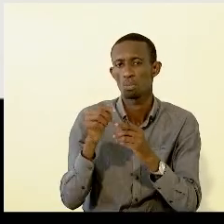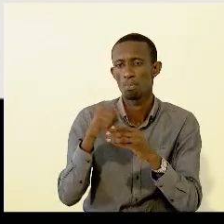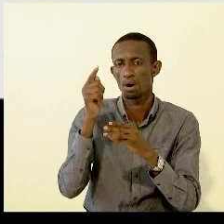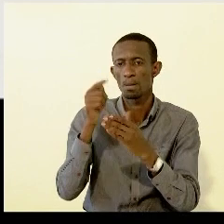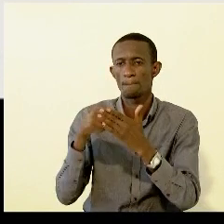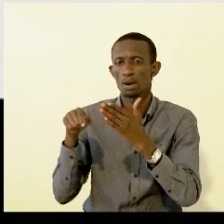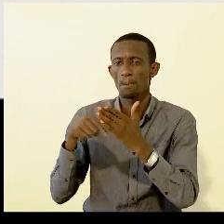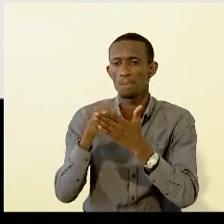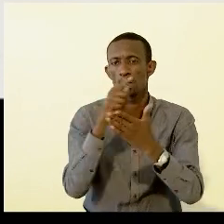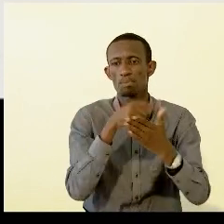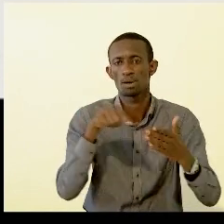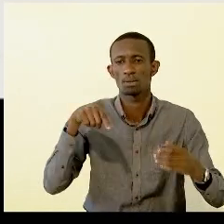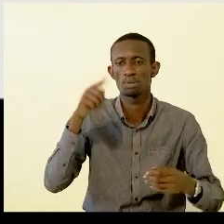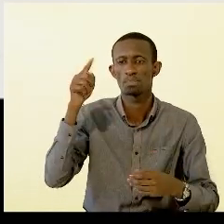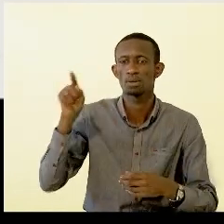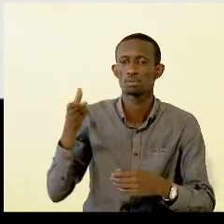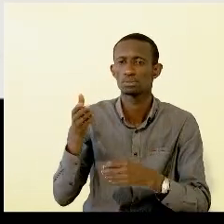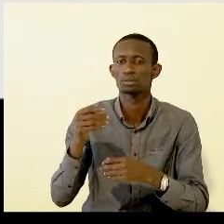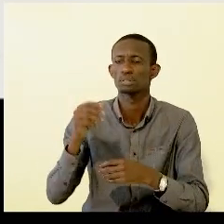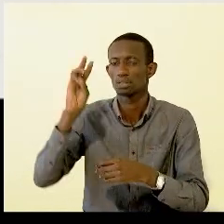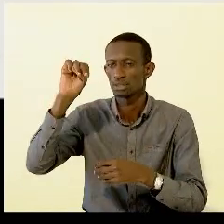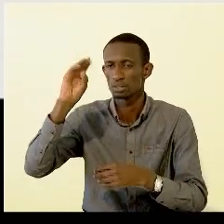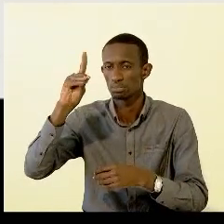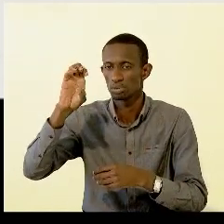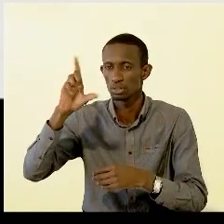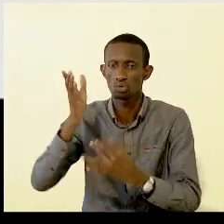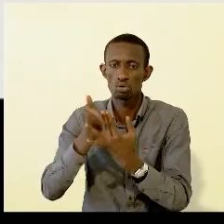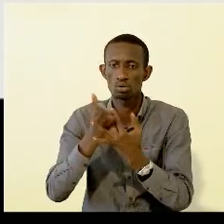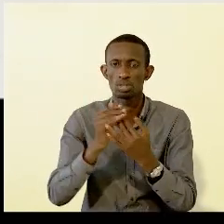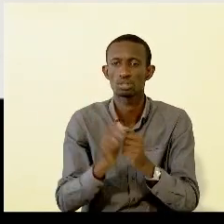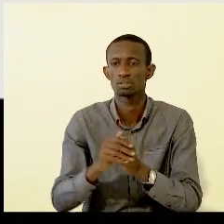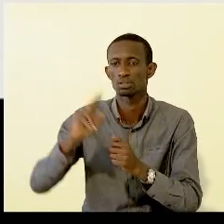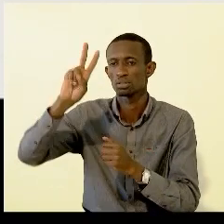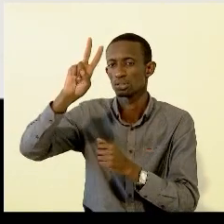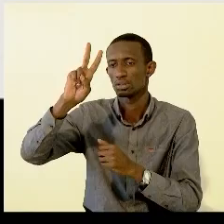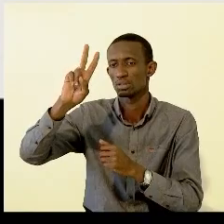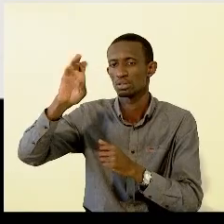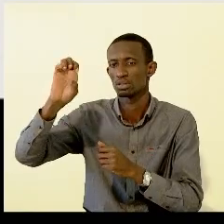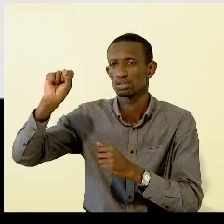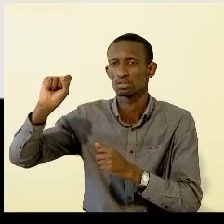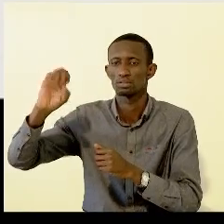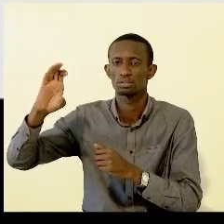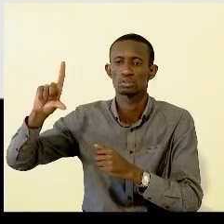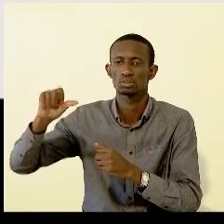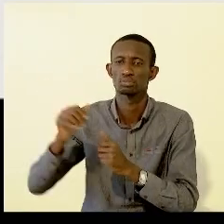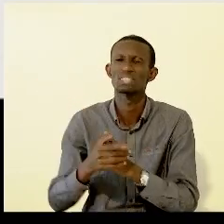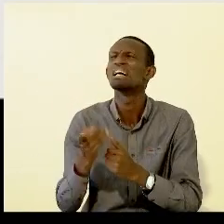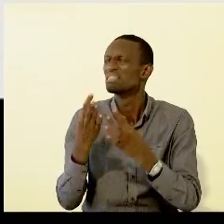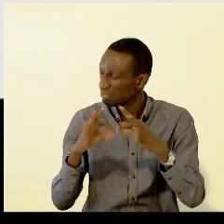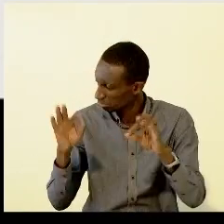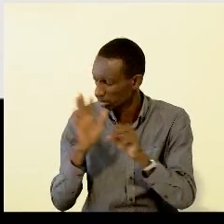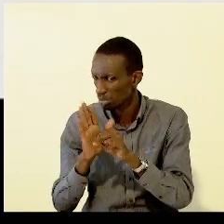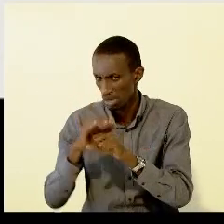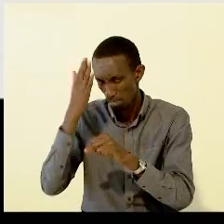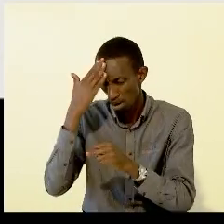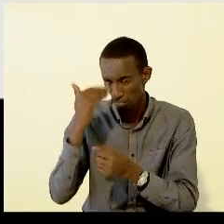middle vessel of the plant, and this is very important because it transports water and